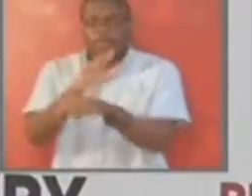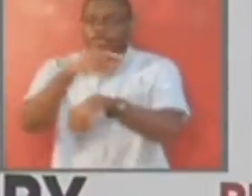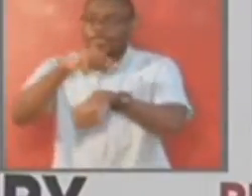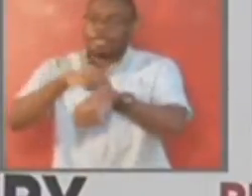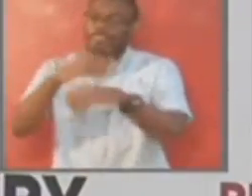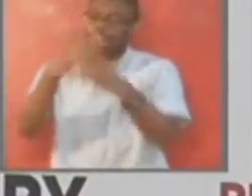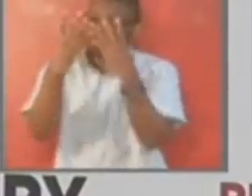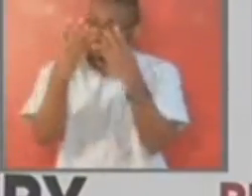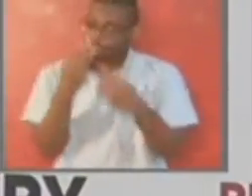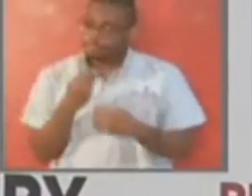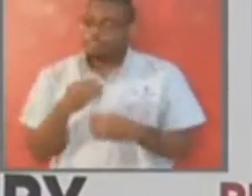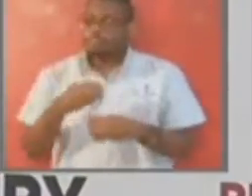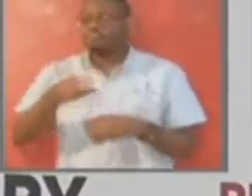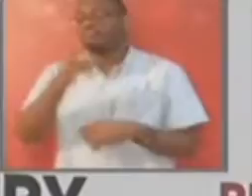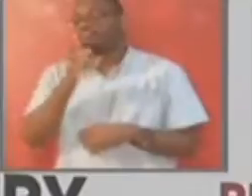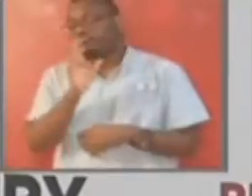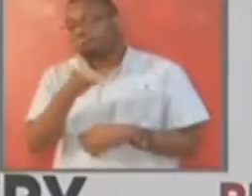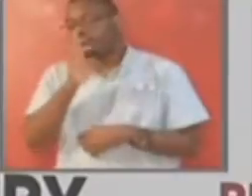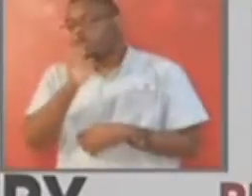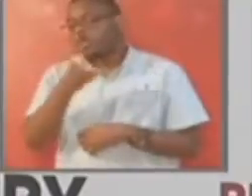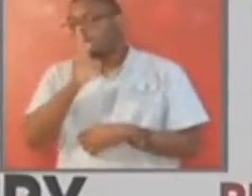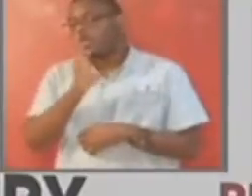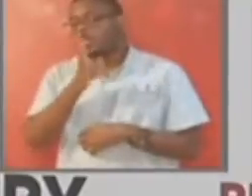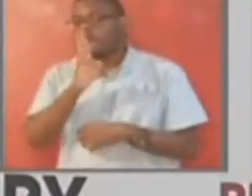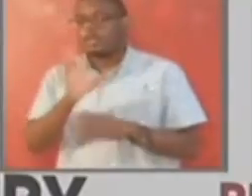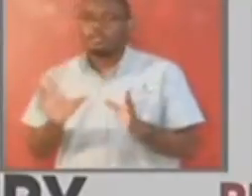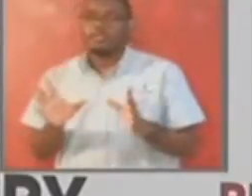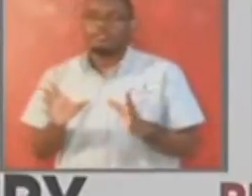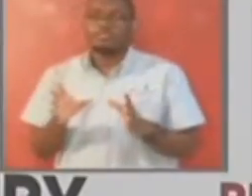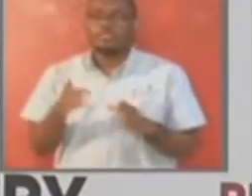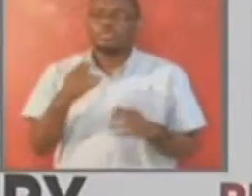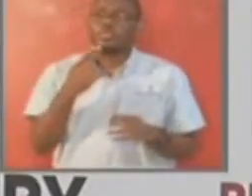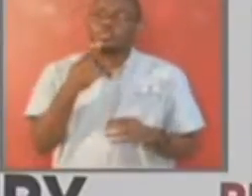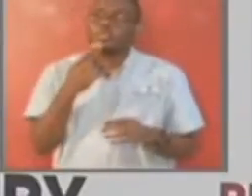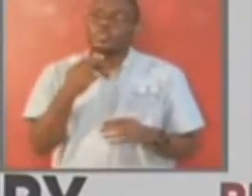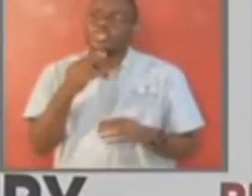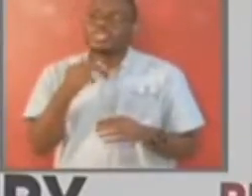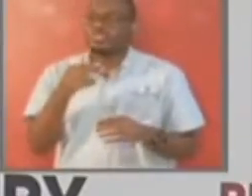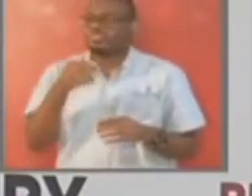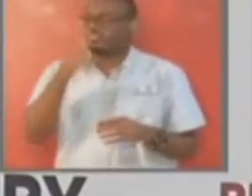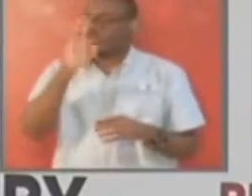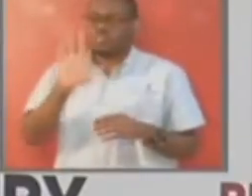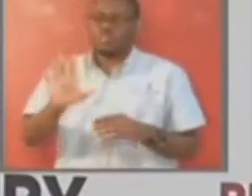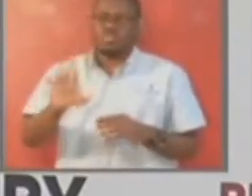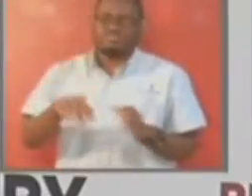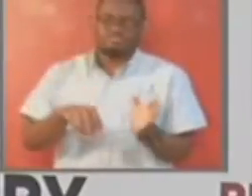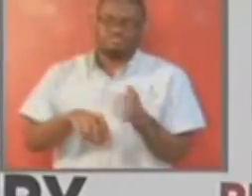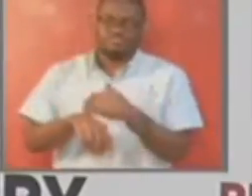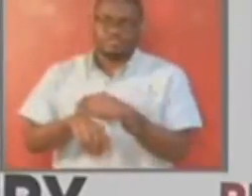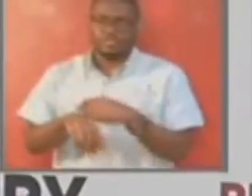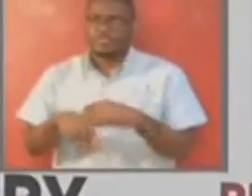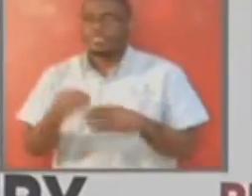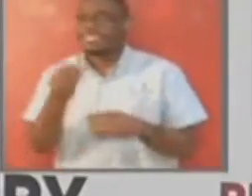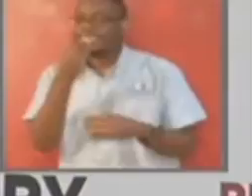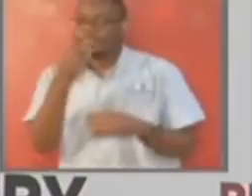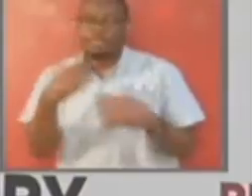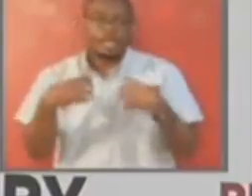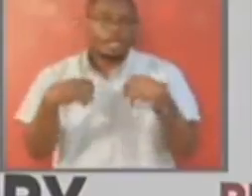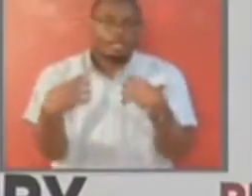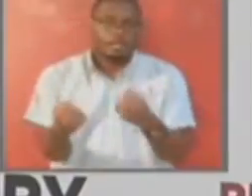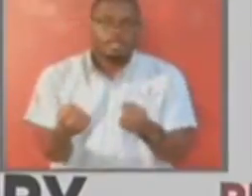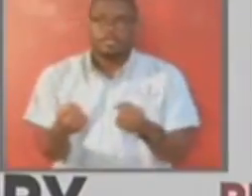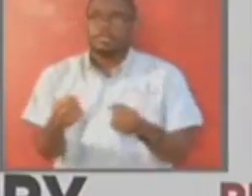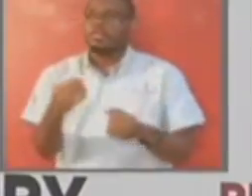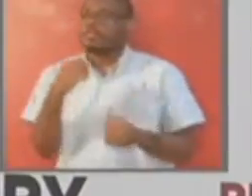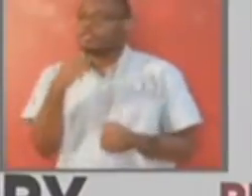drink your water, and if you can avoid sugary drinks, eating healthy, not just buying, food or snacks. I heard someone mention Dixie biscuits